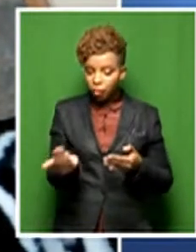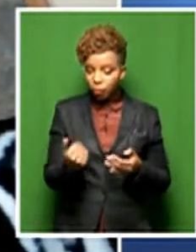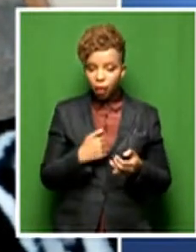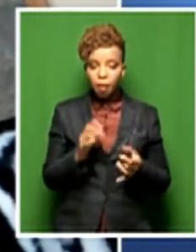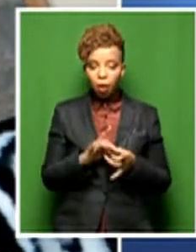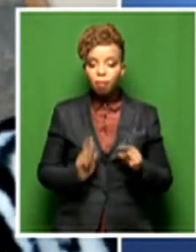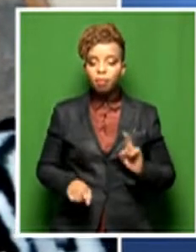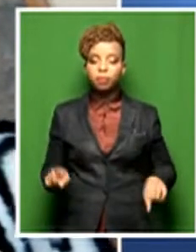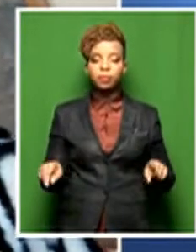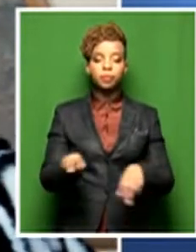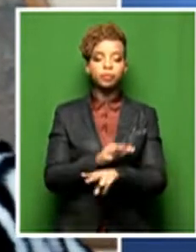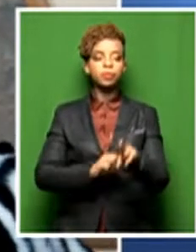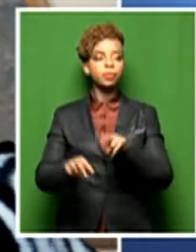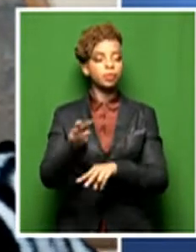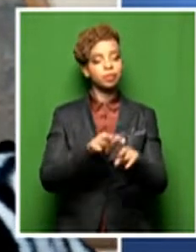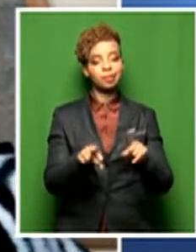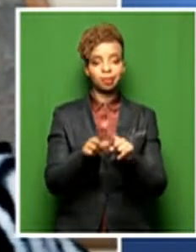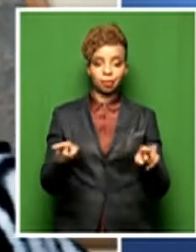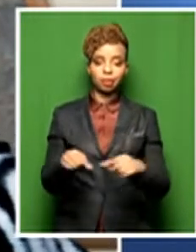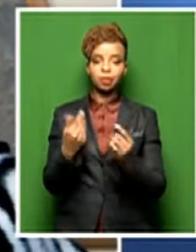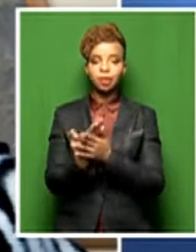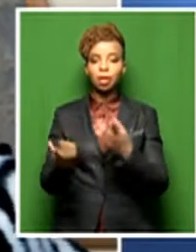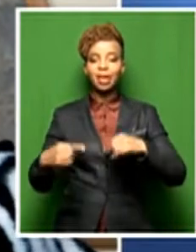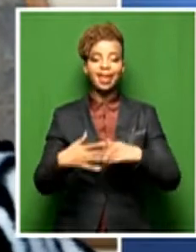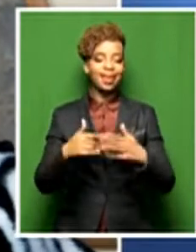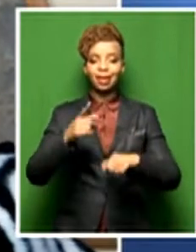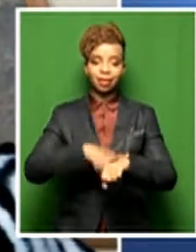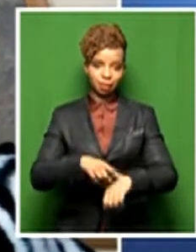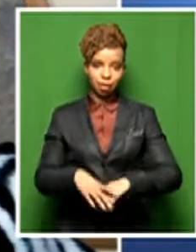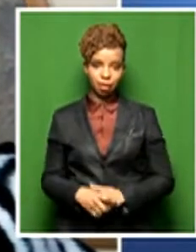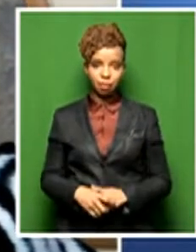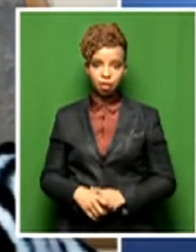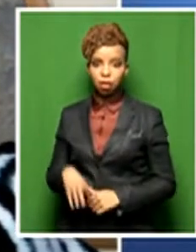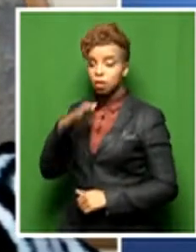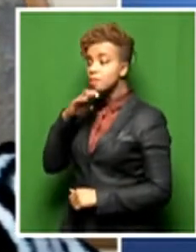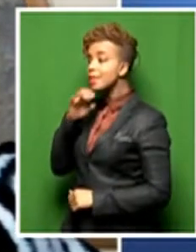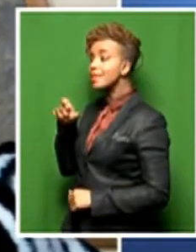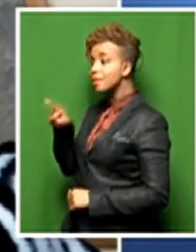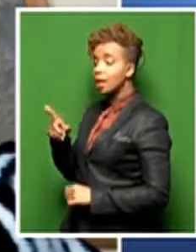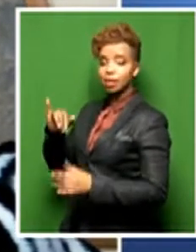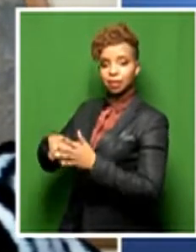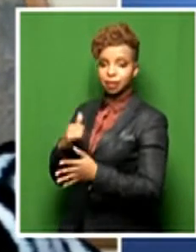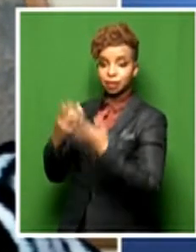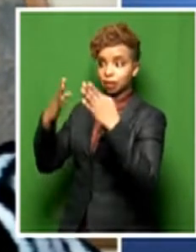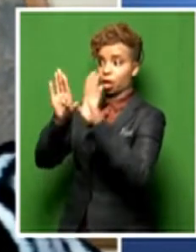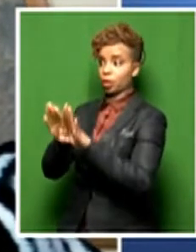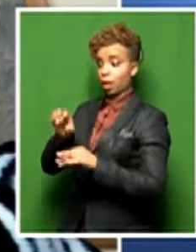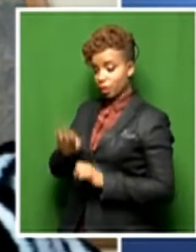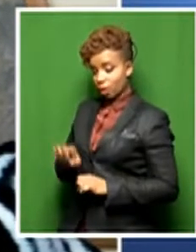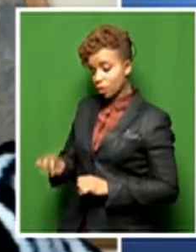the lockdown is not just a South Africa situation. It's global. Even UNICEF has